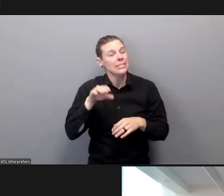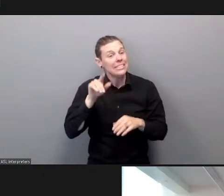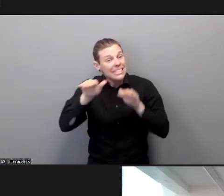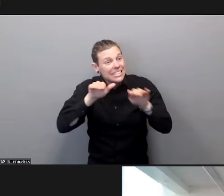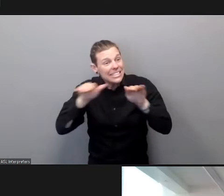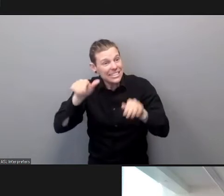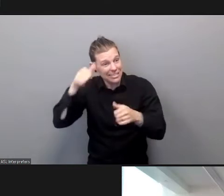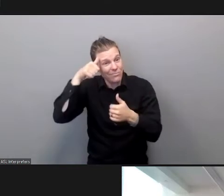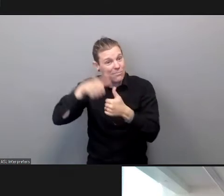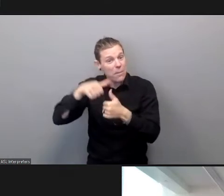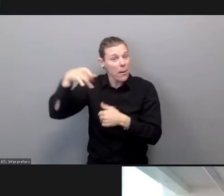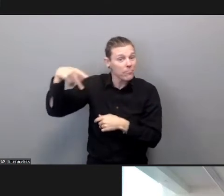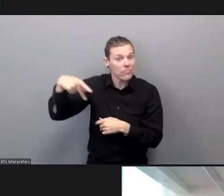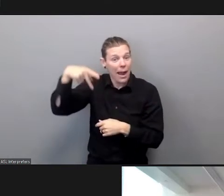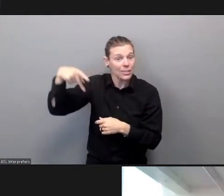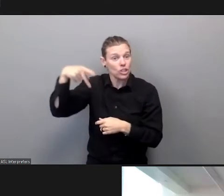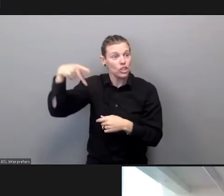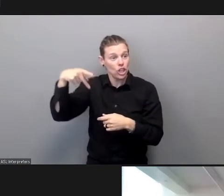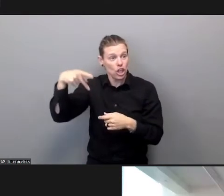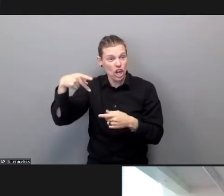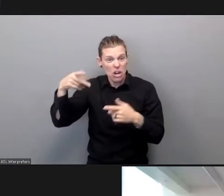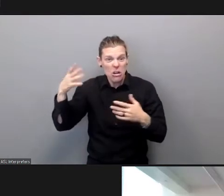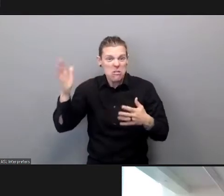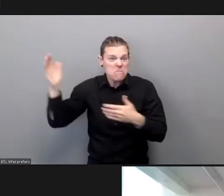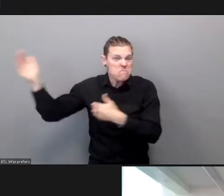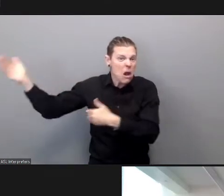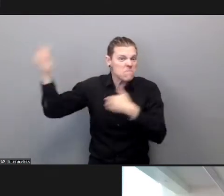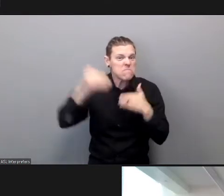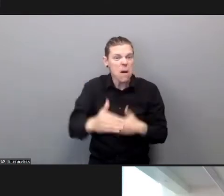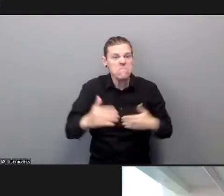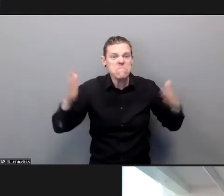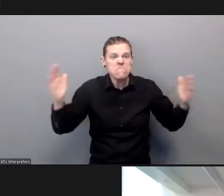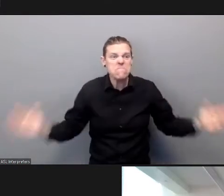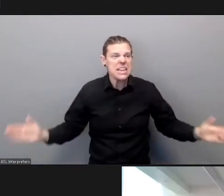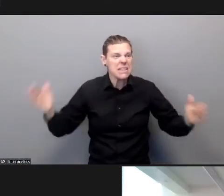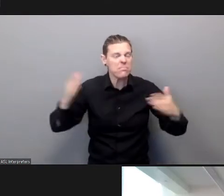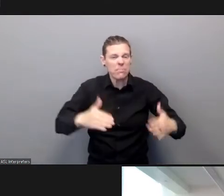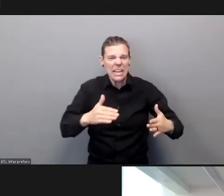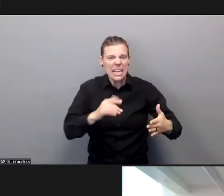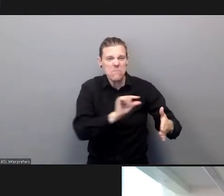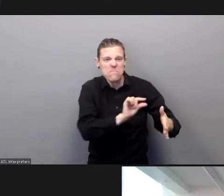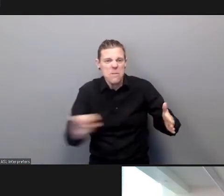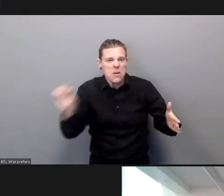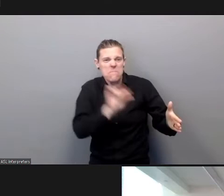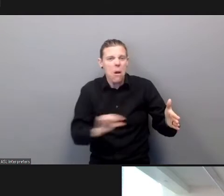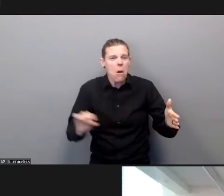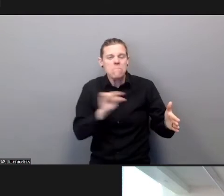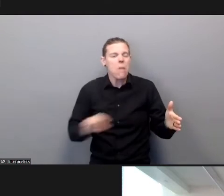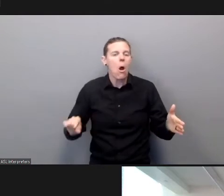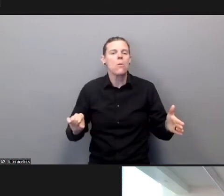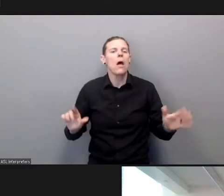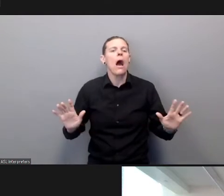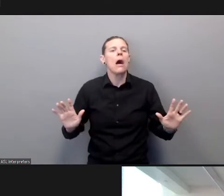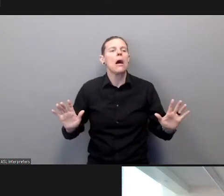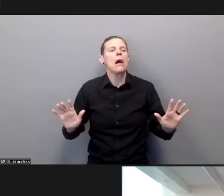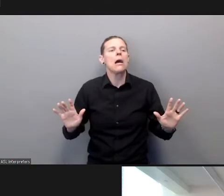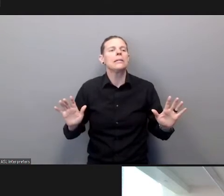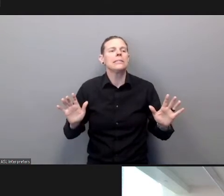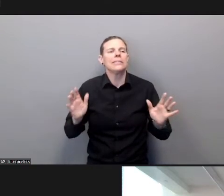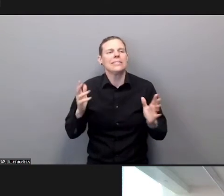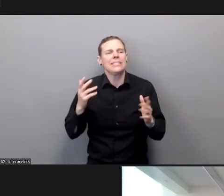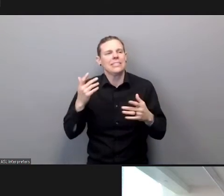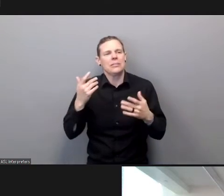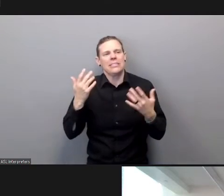just a really big box full of doses. And now that's been broken down by a factor of 10. It's more manageable. The